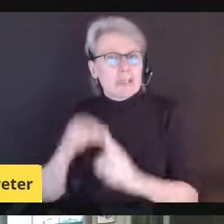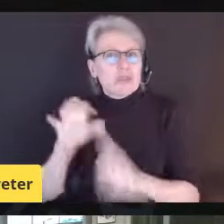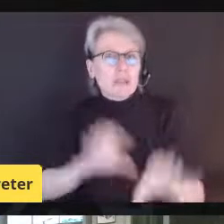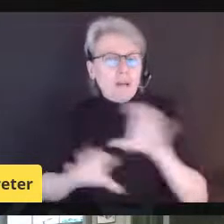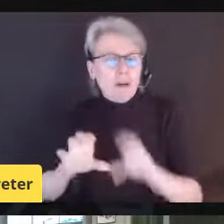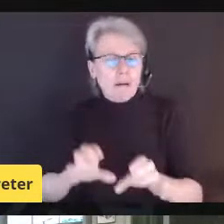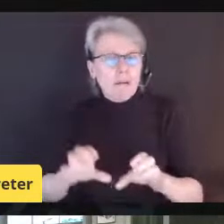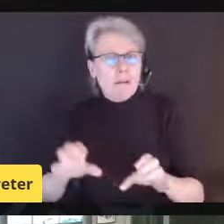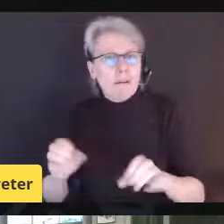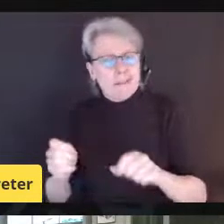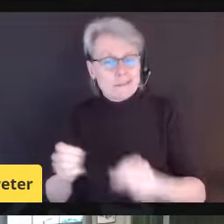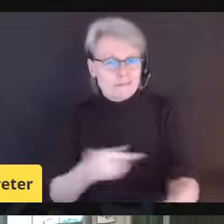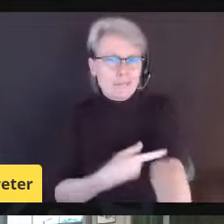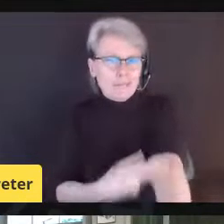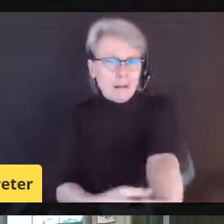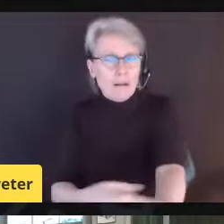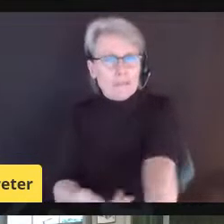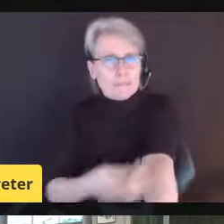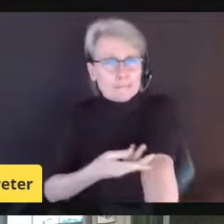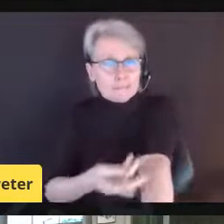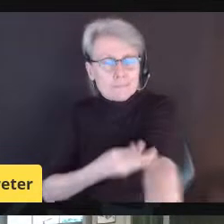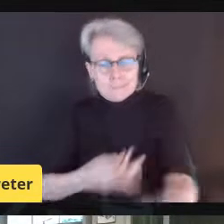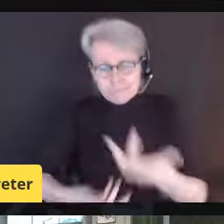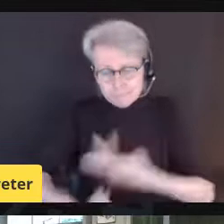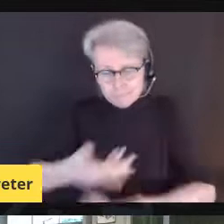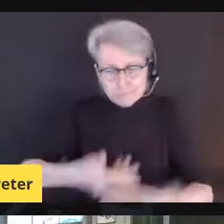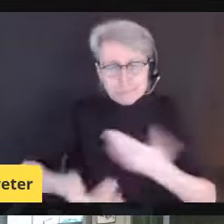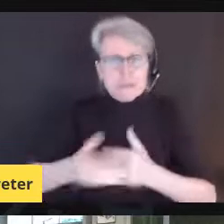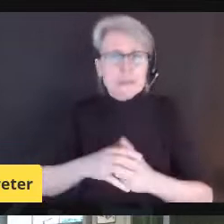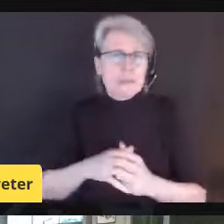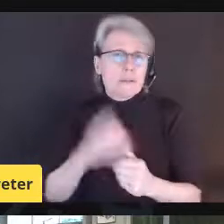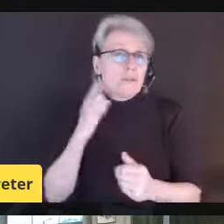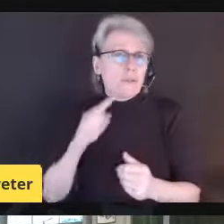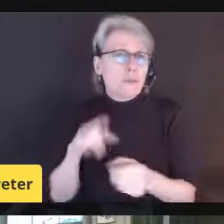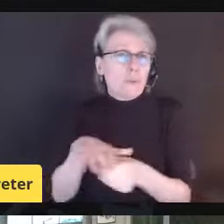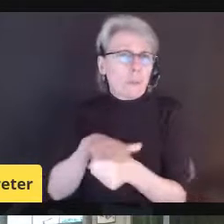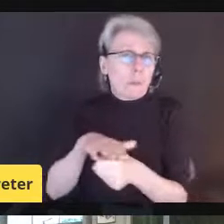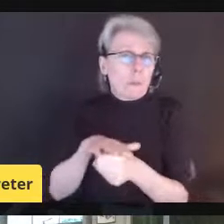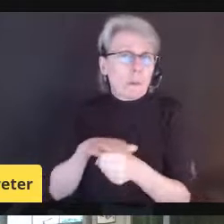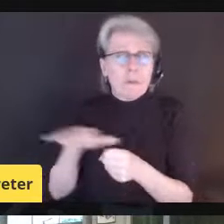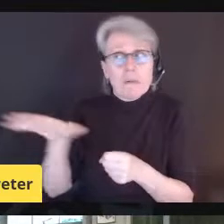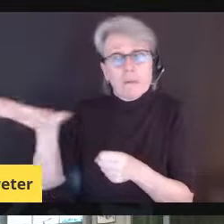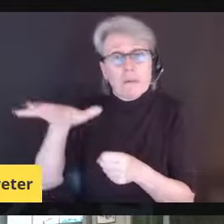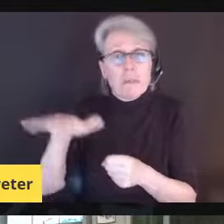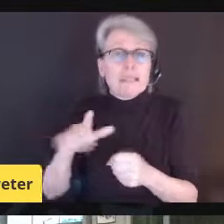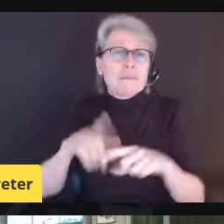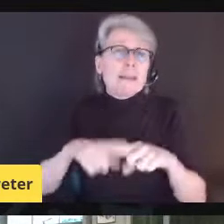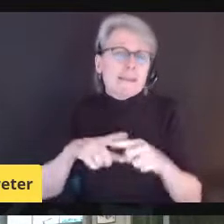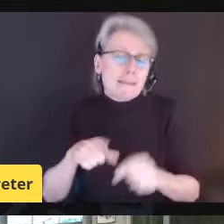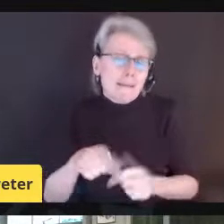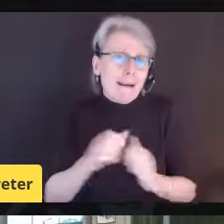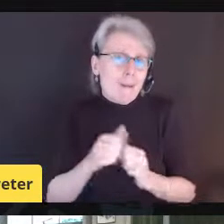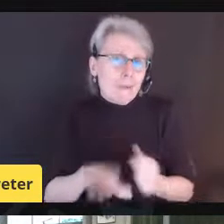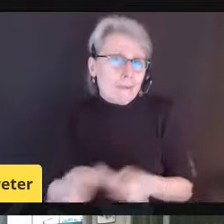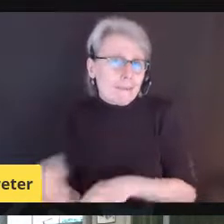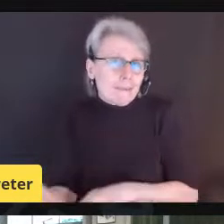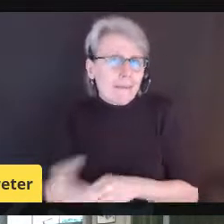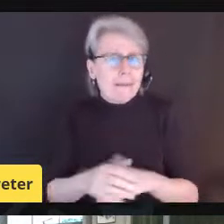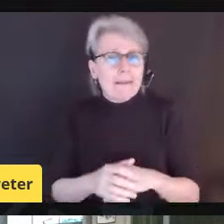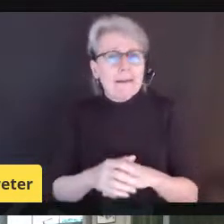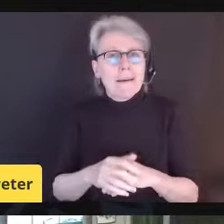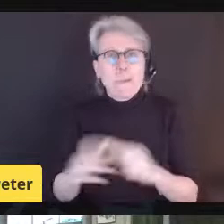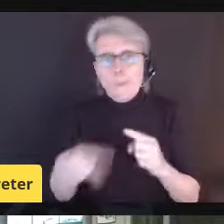not always needed for local services, depending on time of death, manner of death, but it is something that we